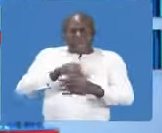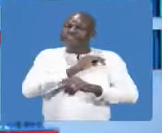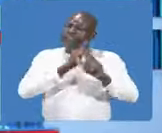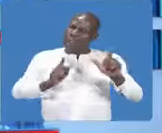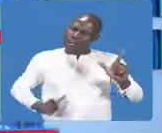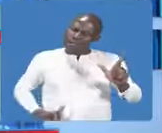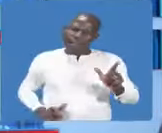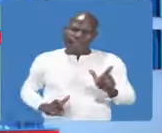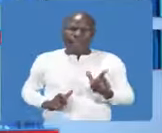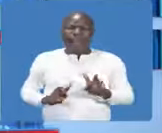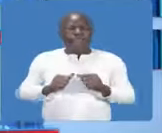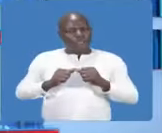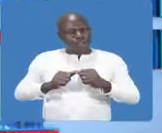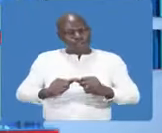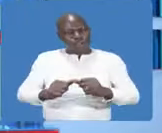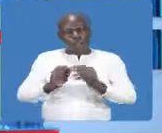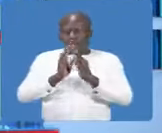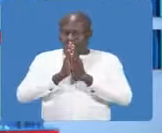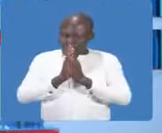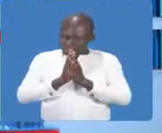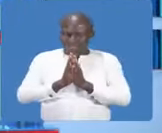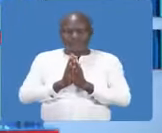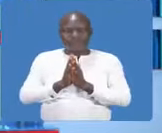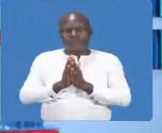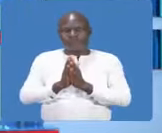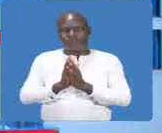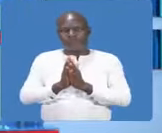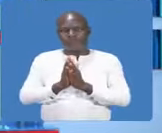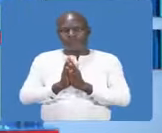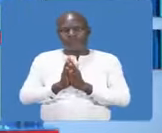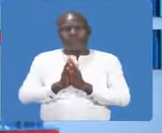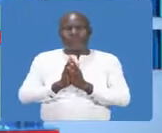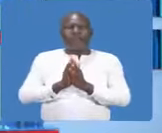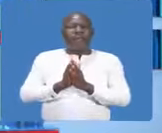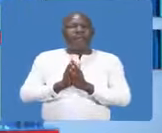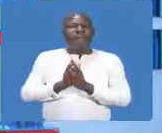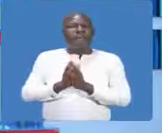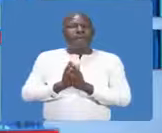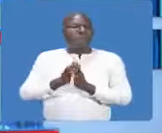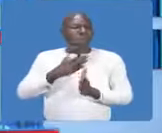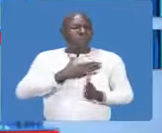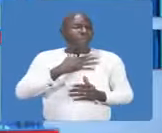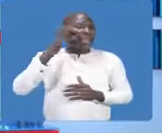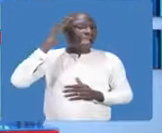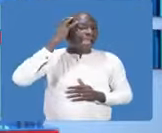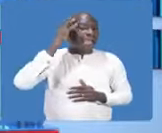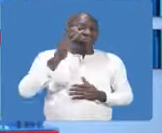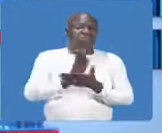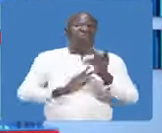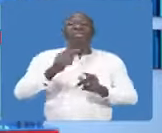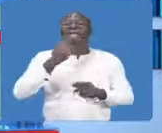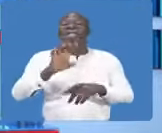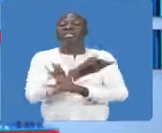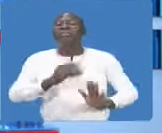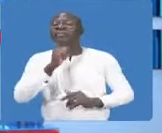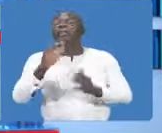Kristo mu no omo toa soara ewo empire bom matimpo se ebinom se Church of Christ for ye mo